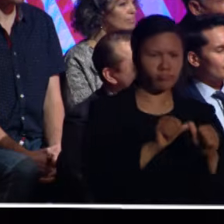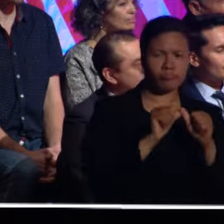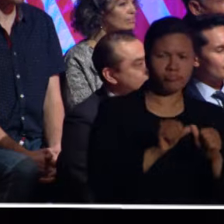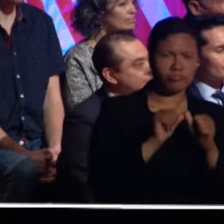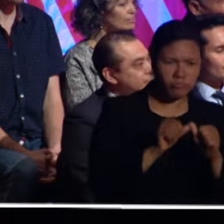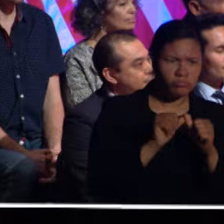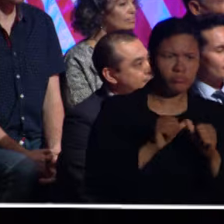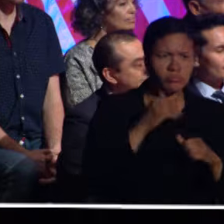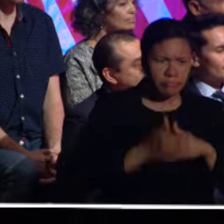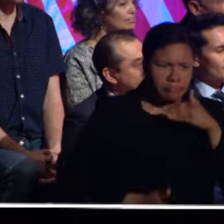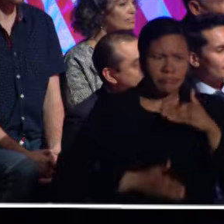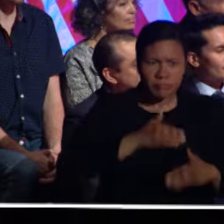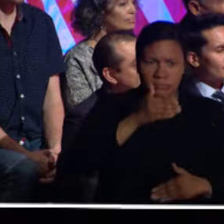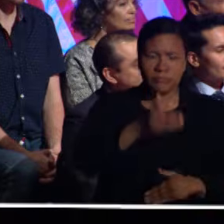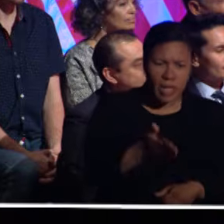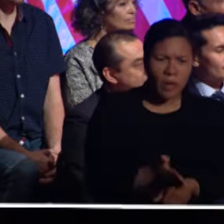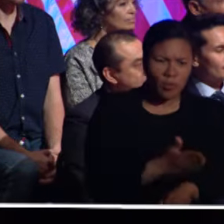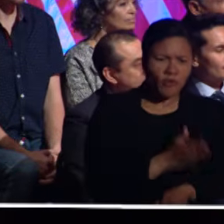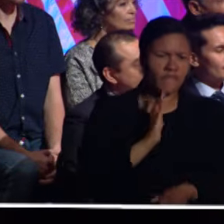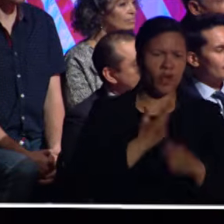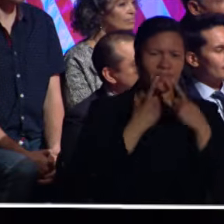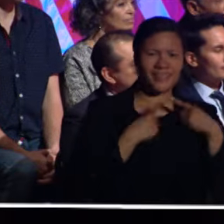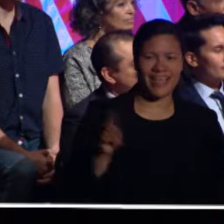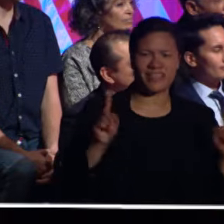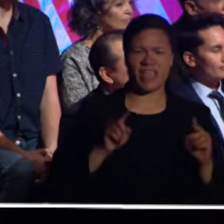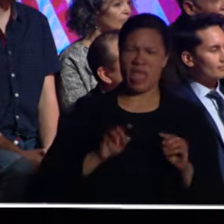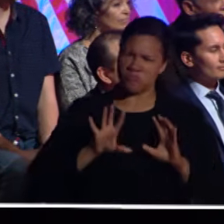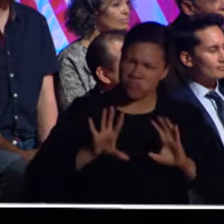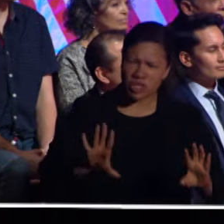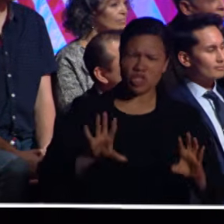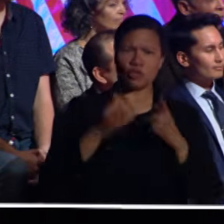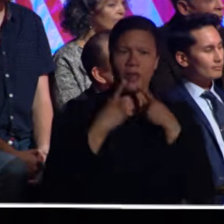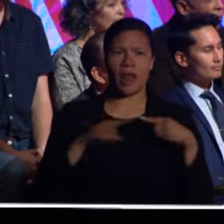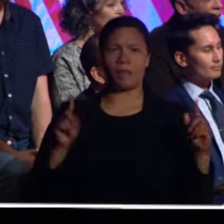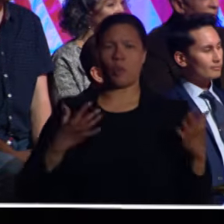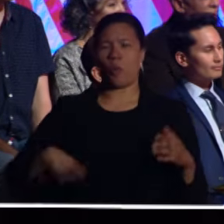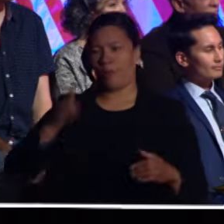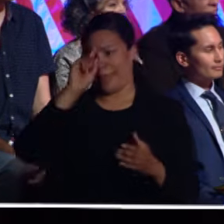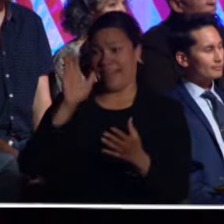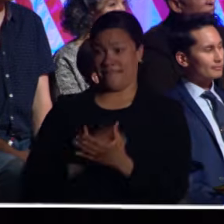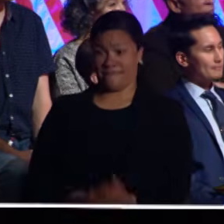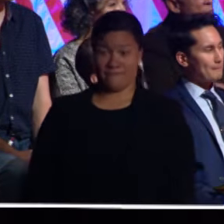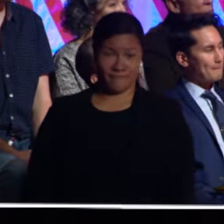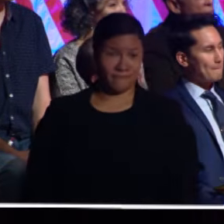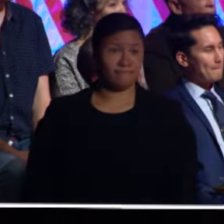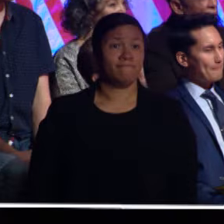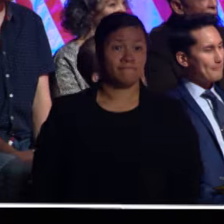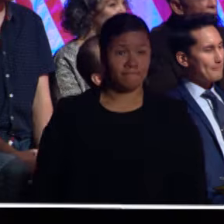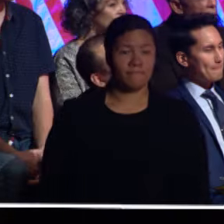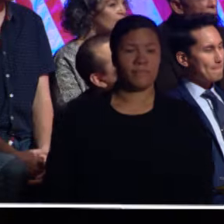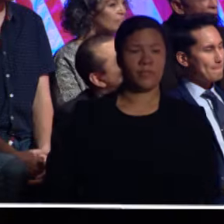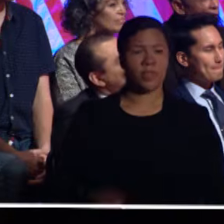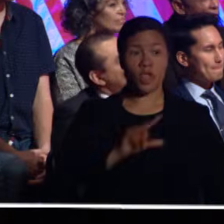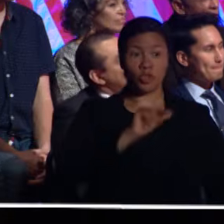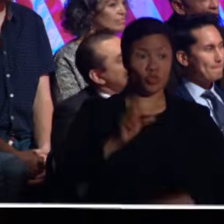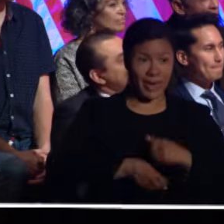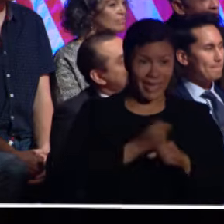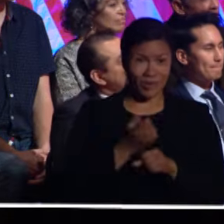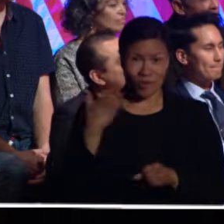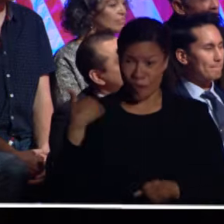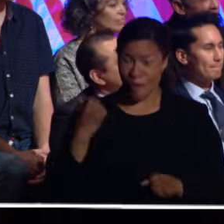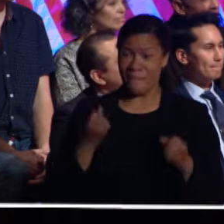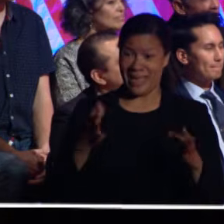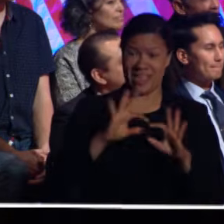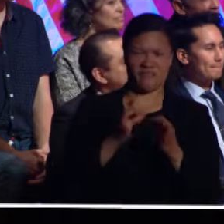our successes and pushing for what we believe in. 20 years ago, a lot of families, even families who lived here